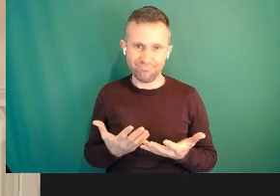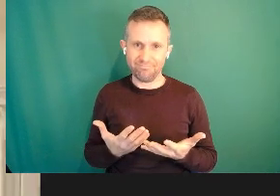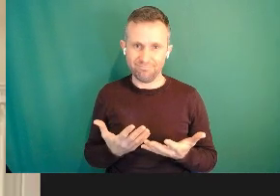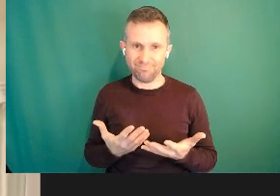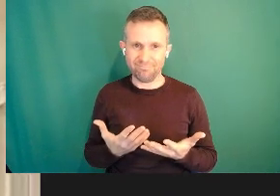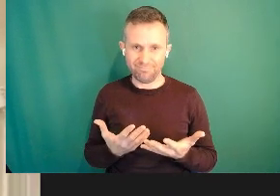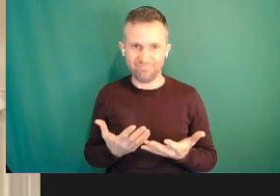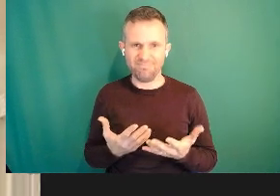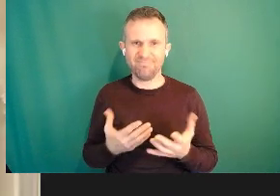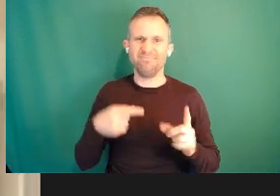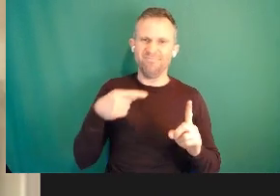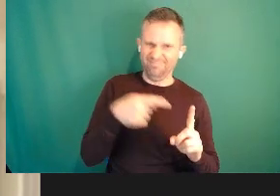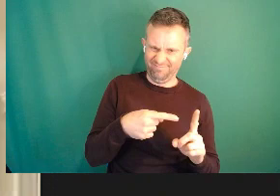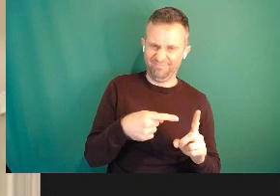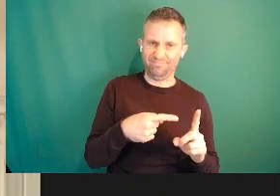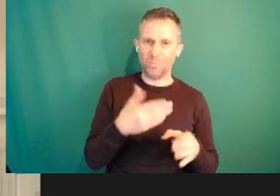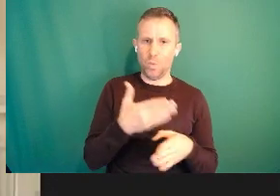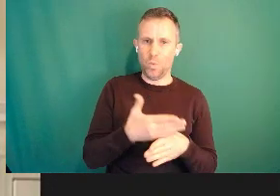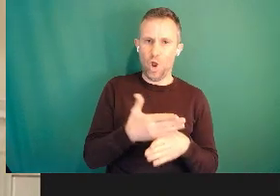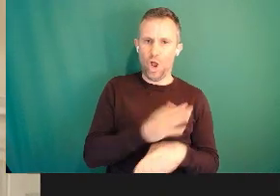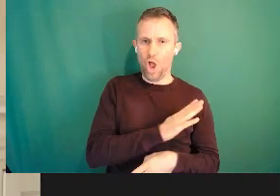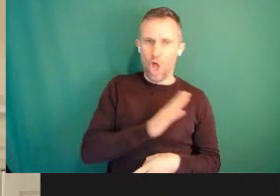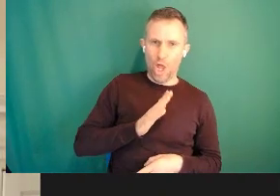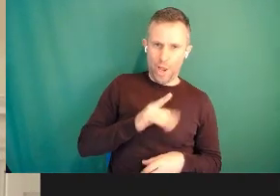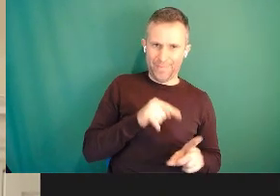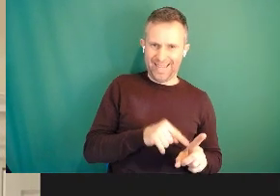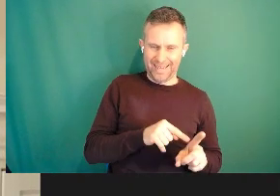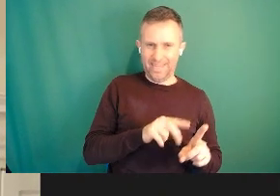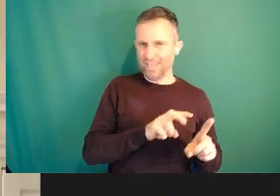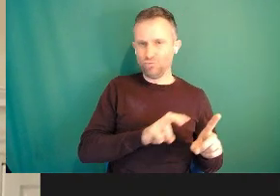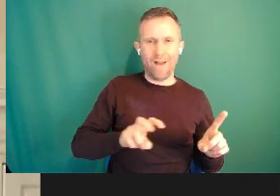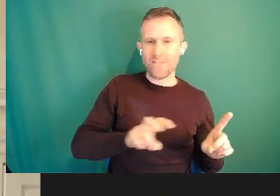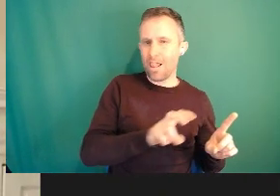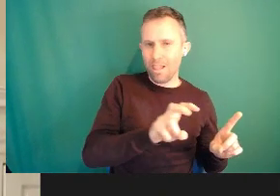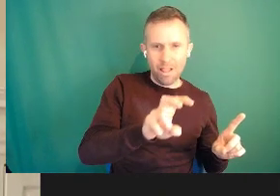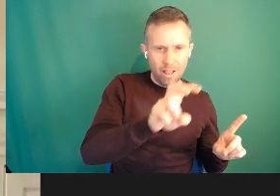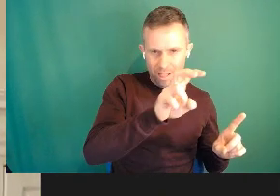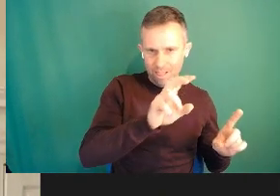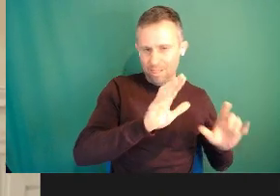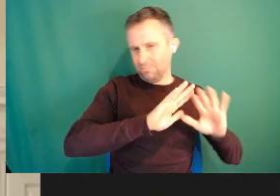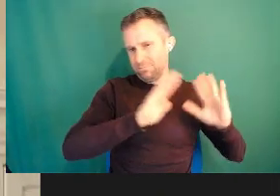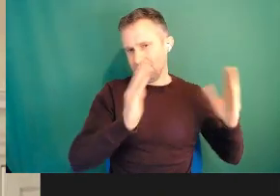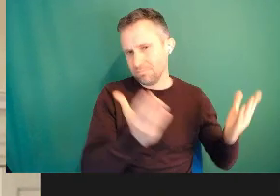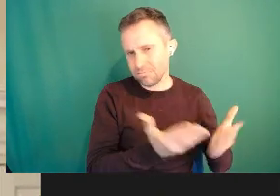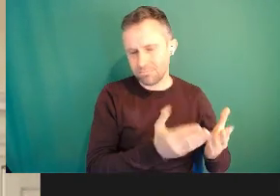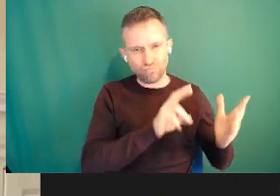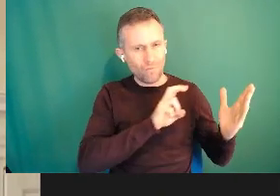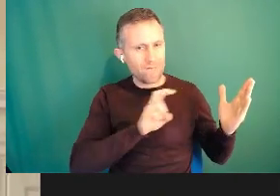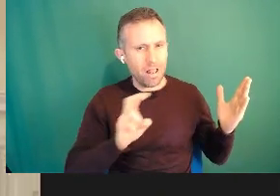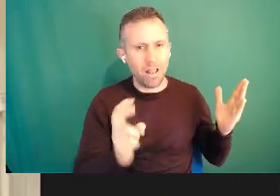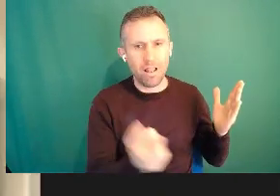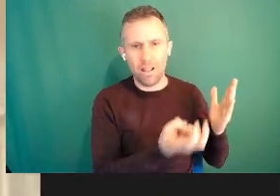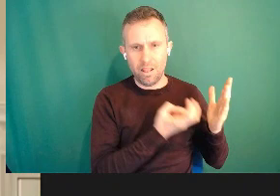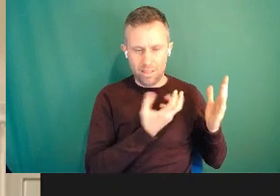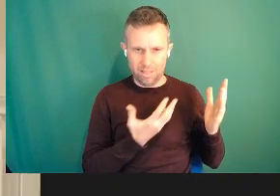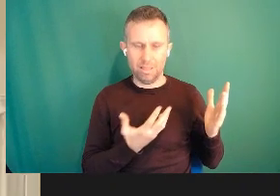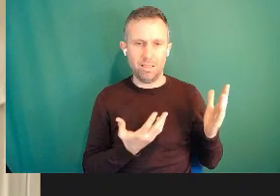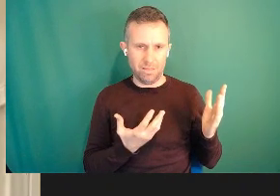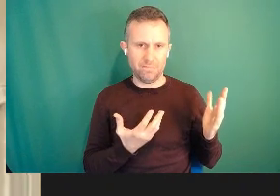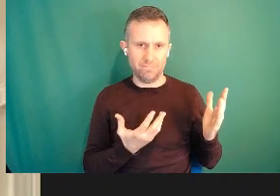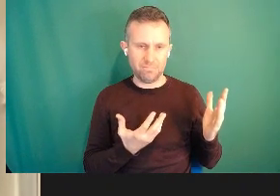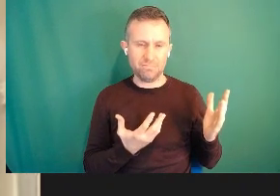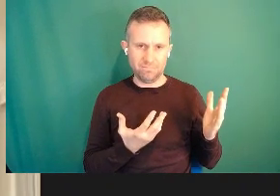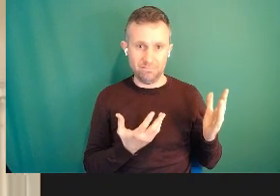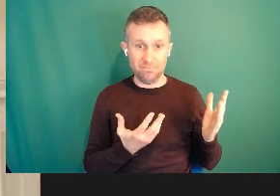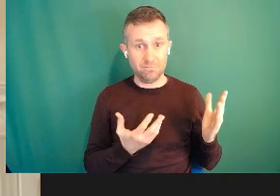travelled around the world with the army, and she actually went with him. So they must have been